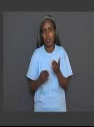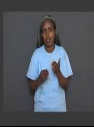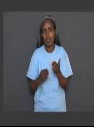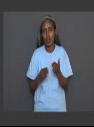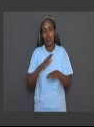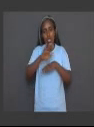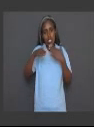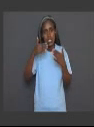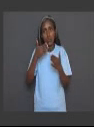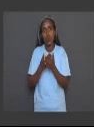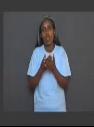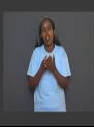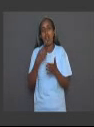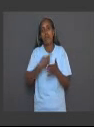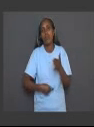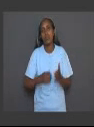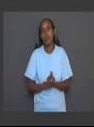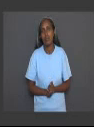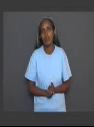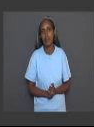the total amount.